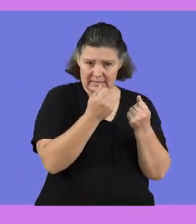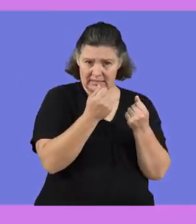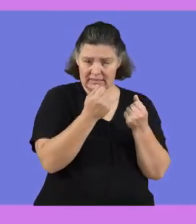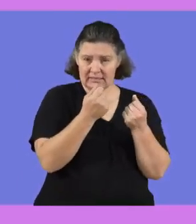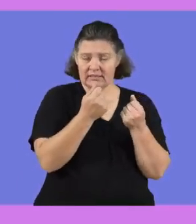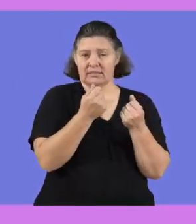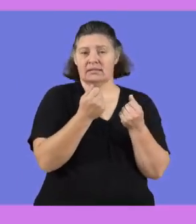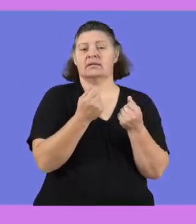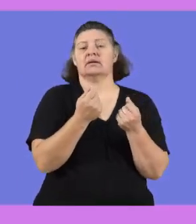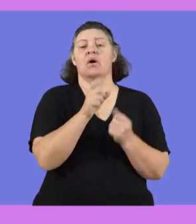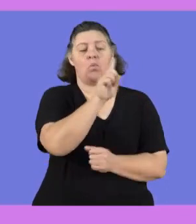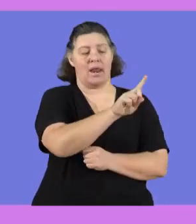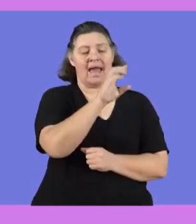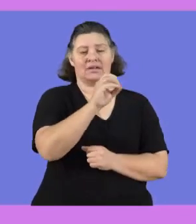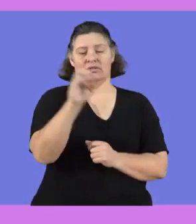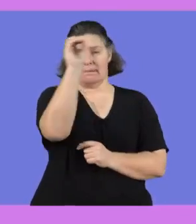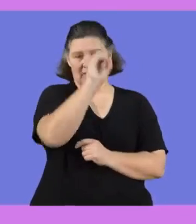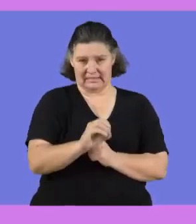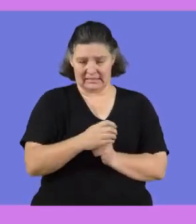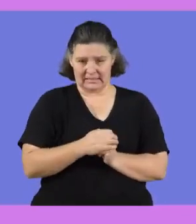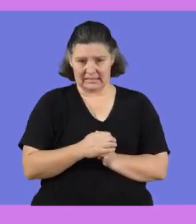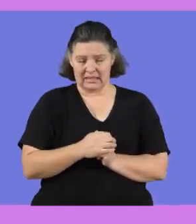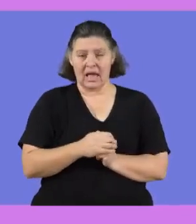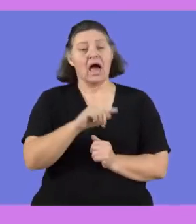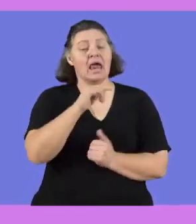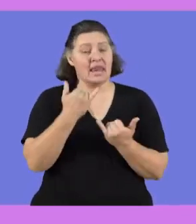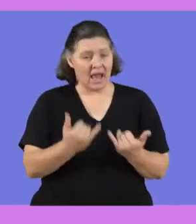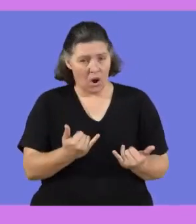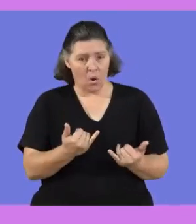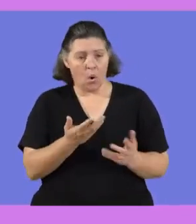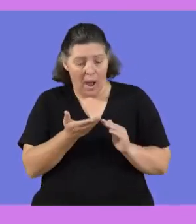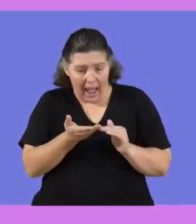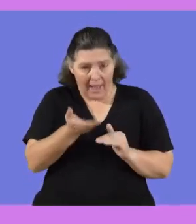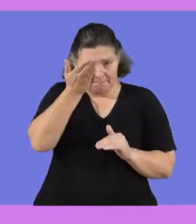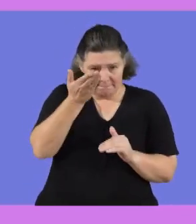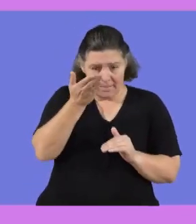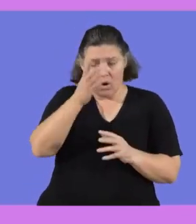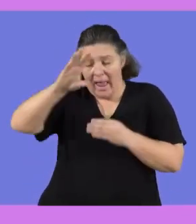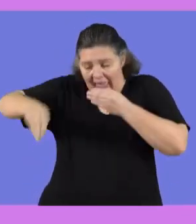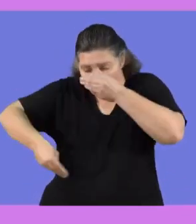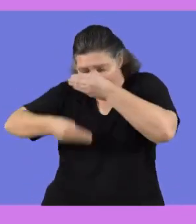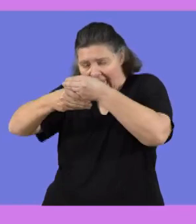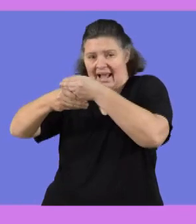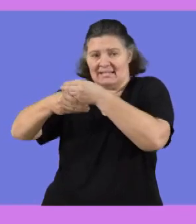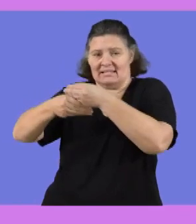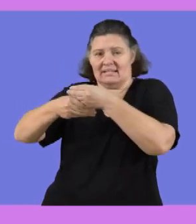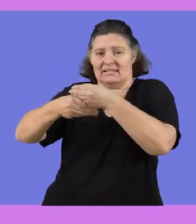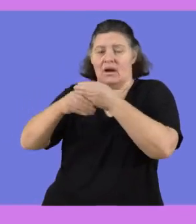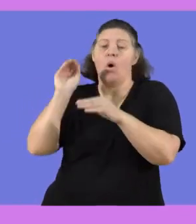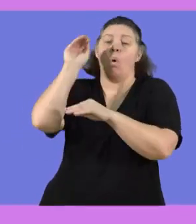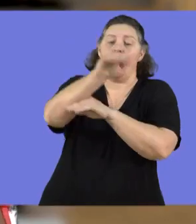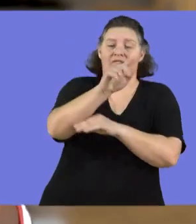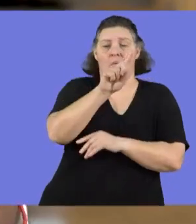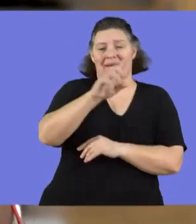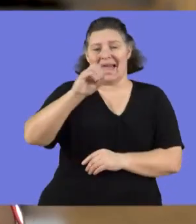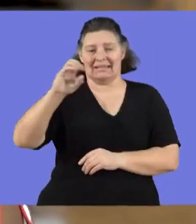price, we said the original price is 100%. And because we are increasing, we expect it to be